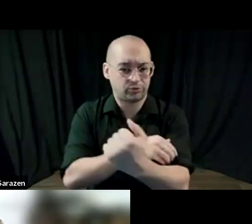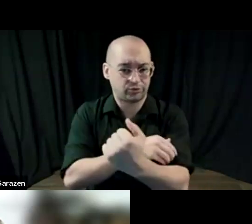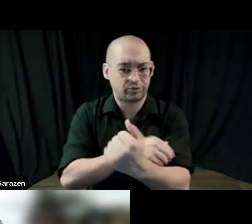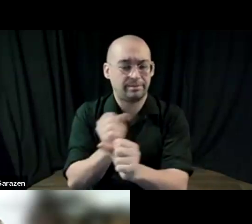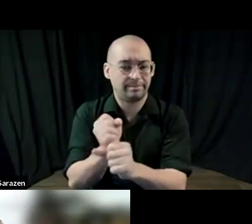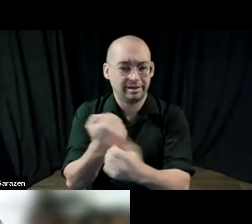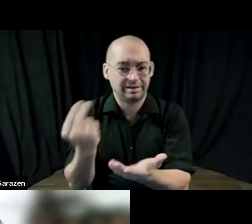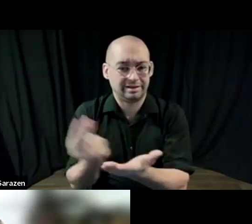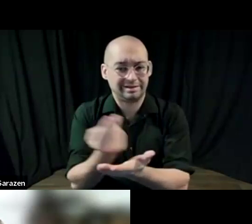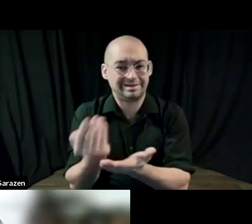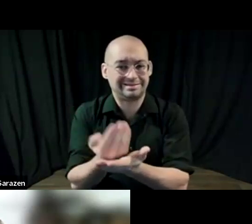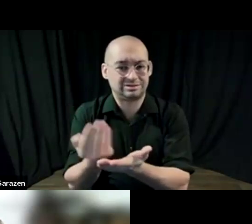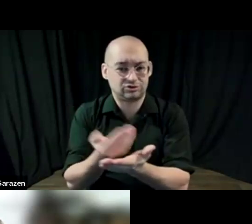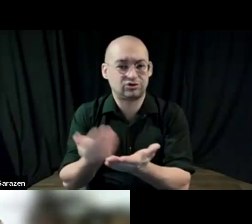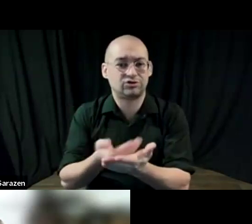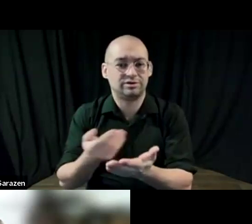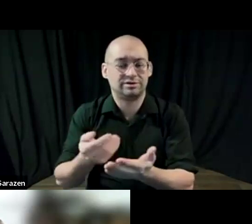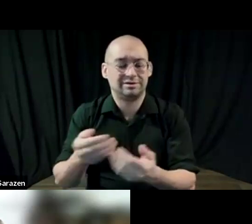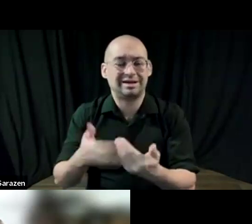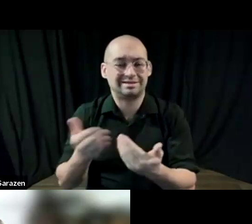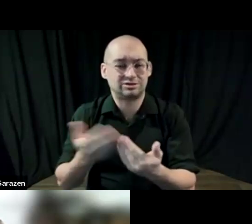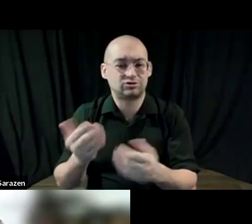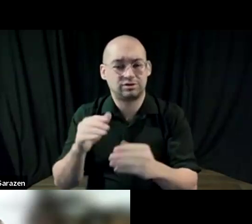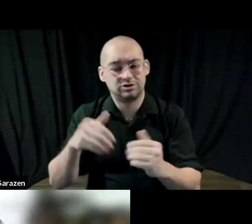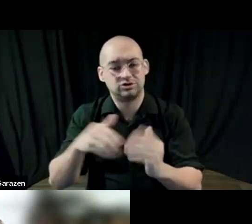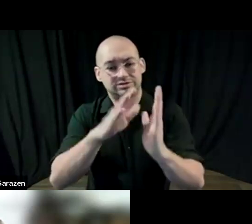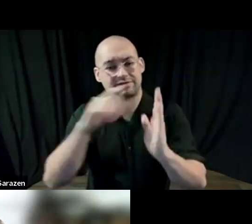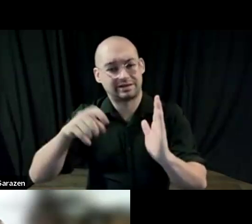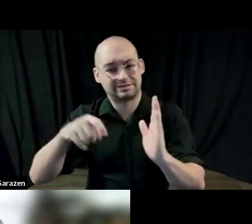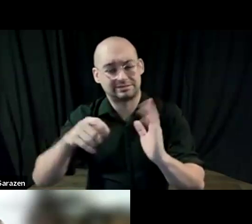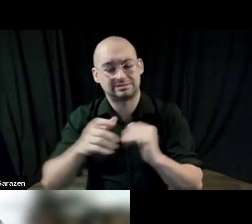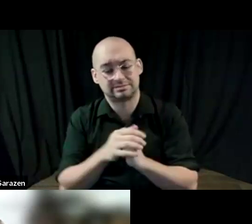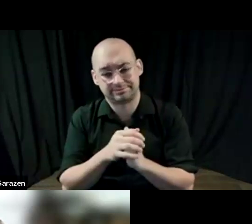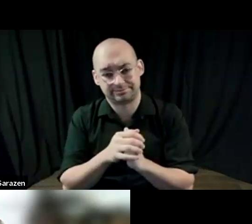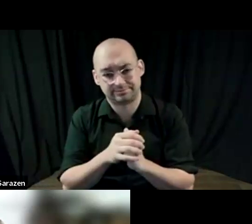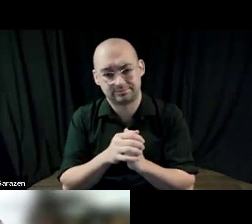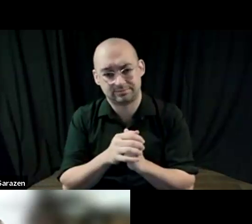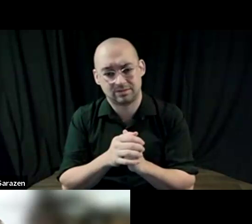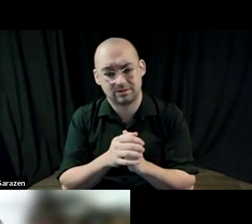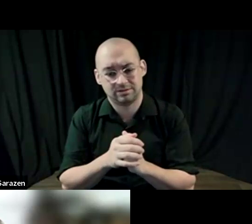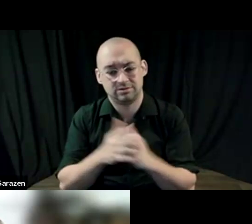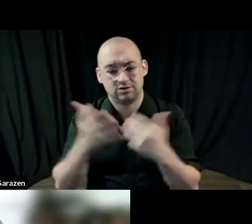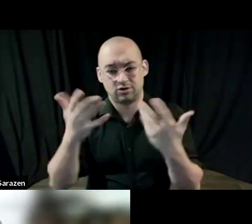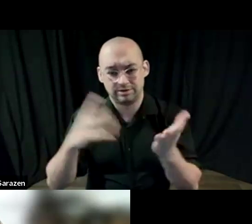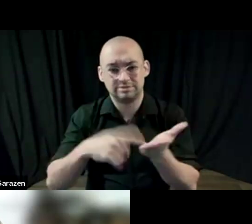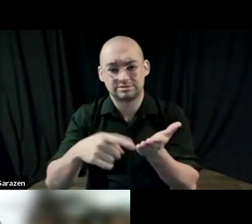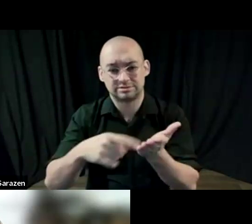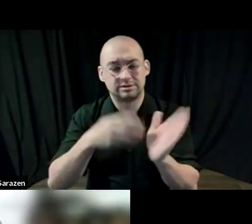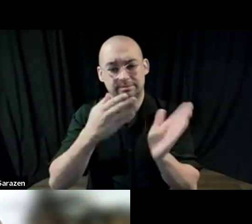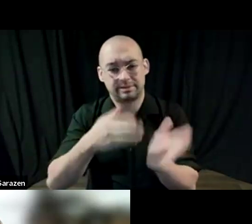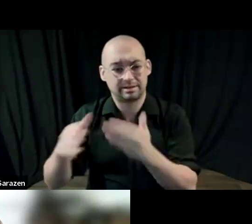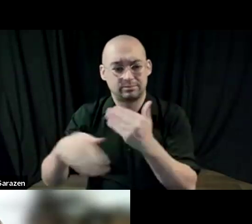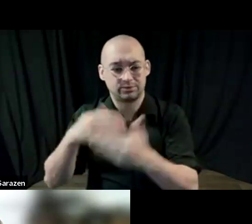address the needs of the subgrantees. This is something that was called out in the planning process. So centralized services